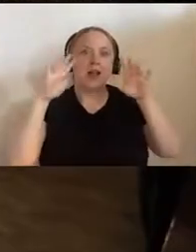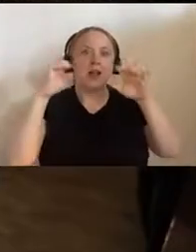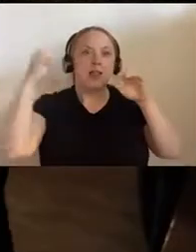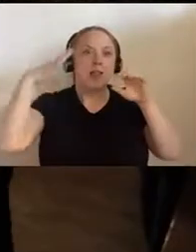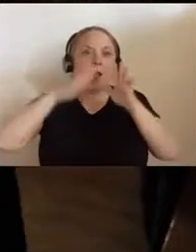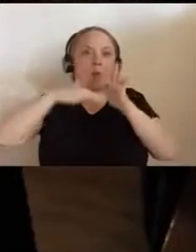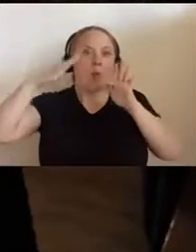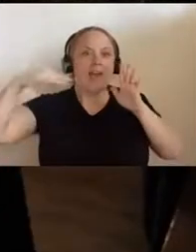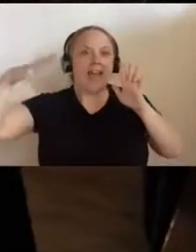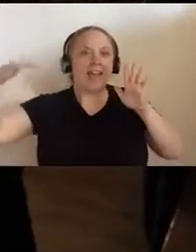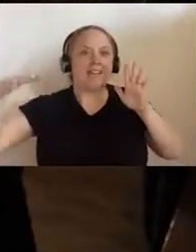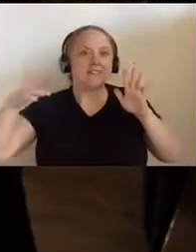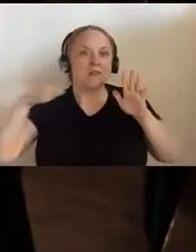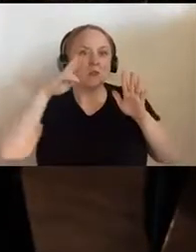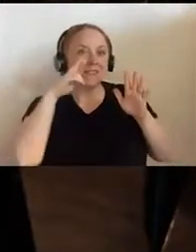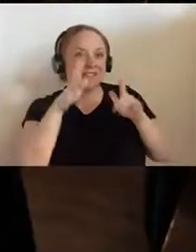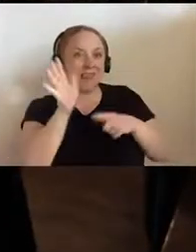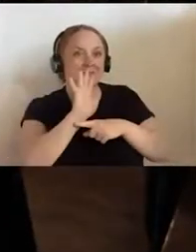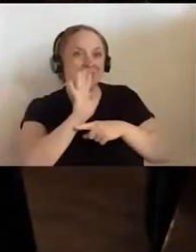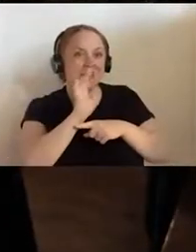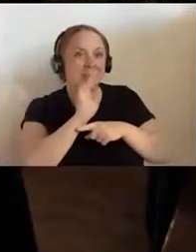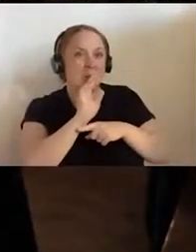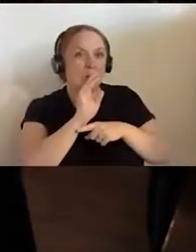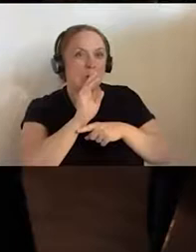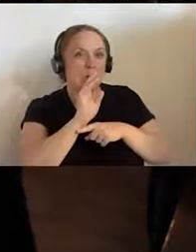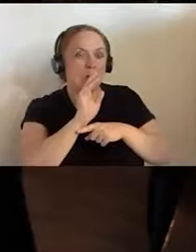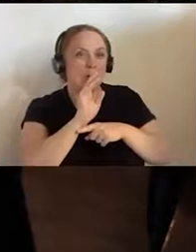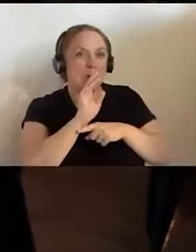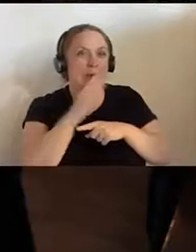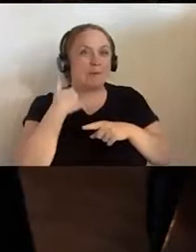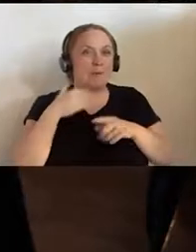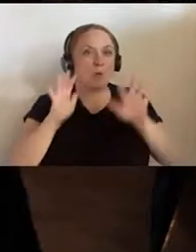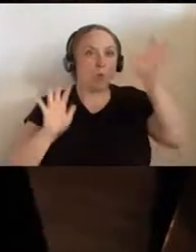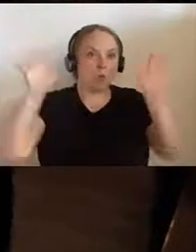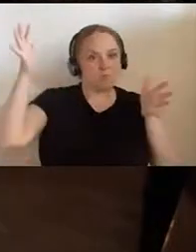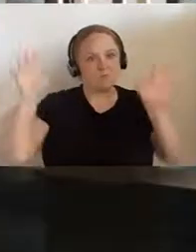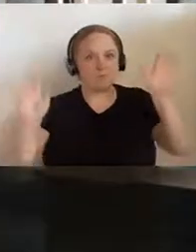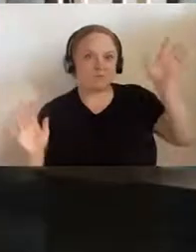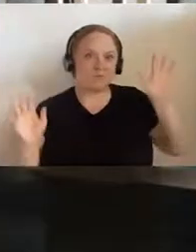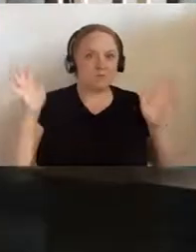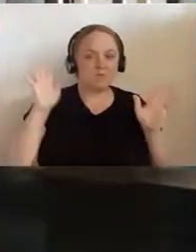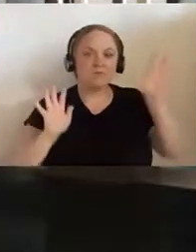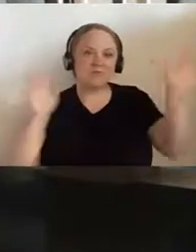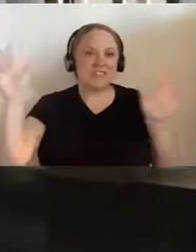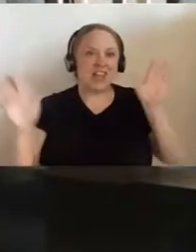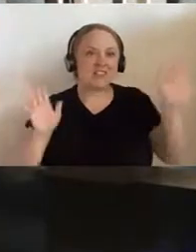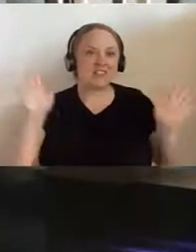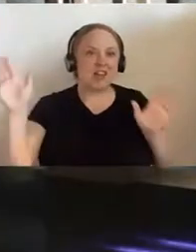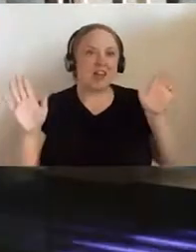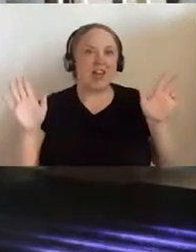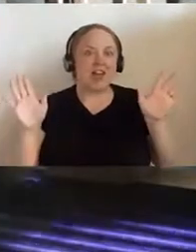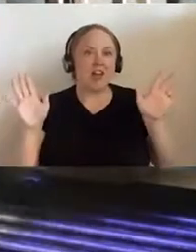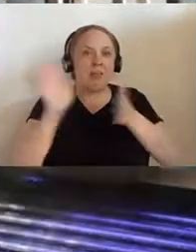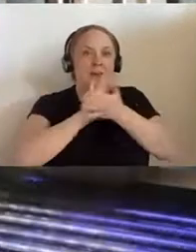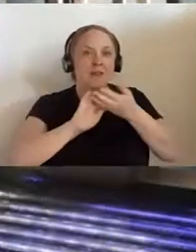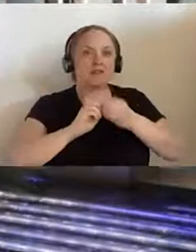can see, or in the video that's playing at the moment, there's people waving their hands and gesturing. And as a result, there are